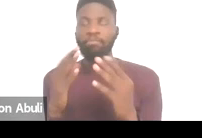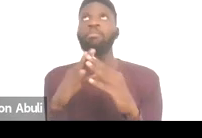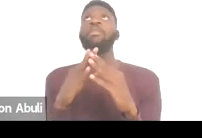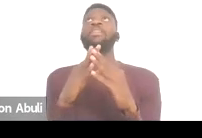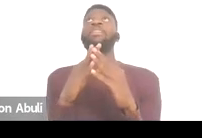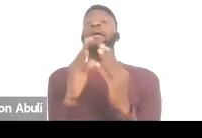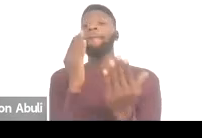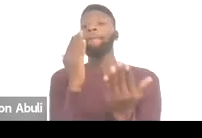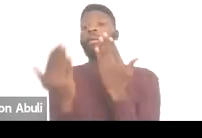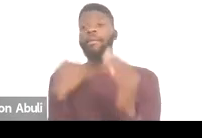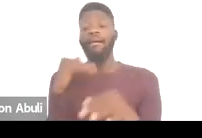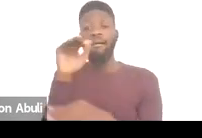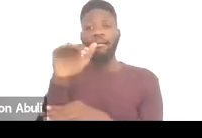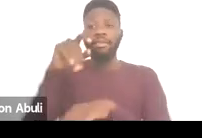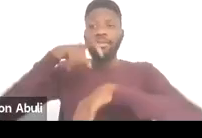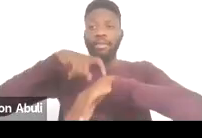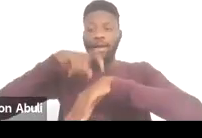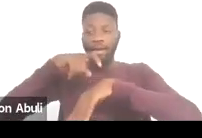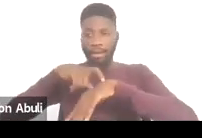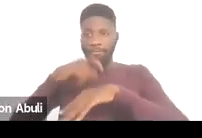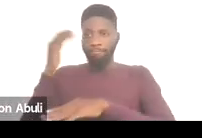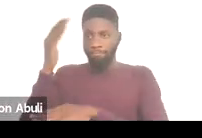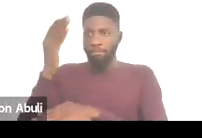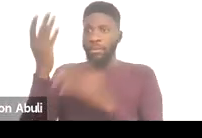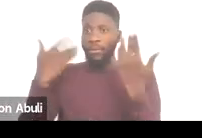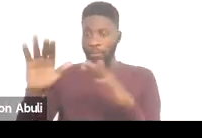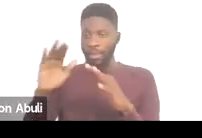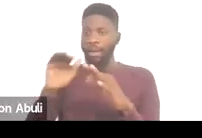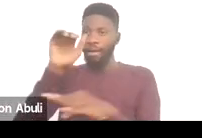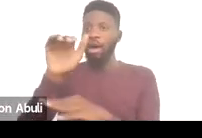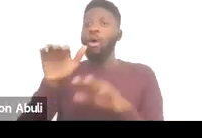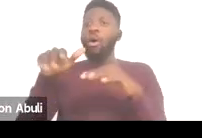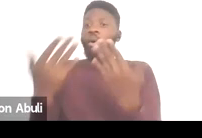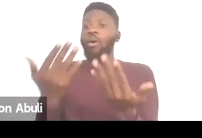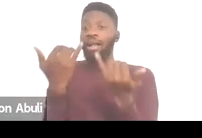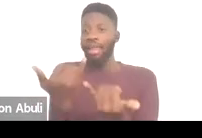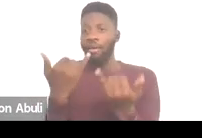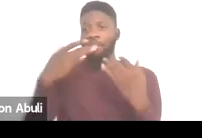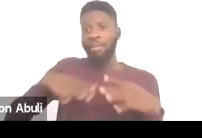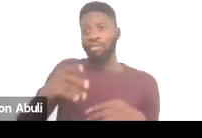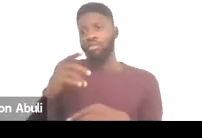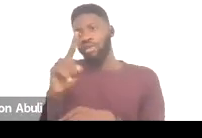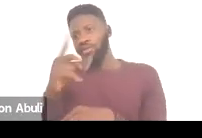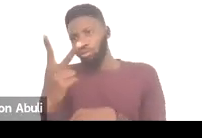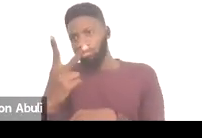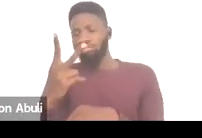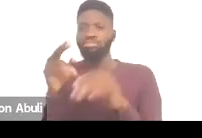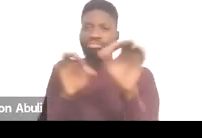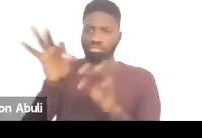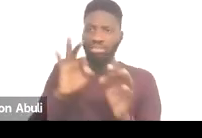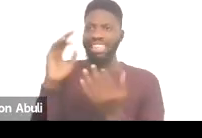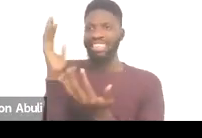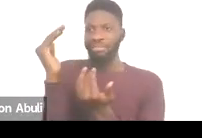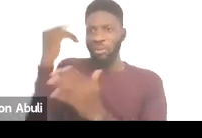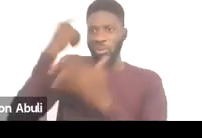maybe I'll ask at the end of the question, or if you can tell me briefly, one or two people can tell me what are the expectations for